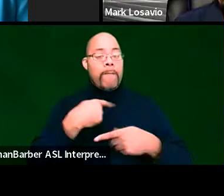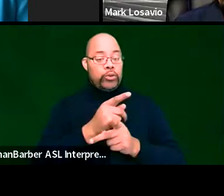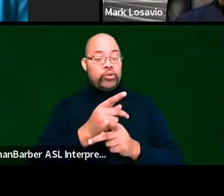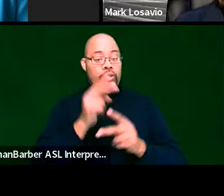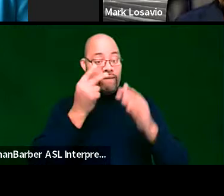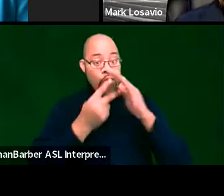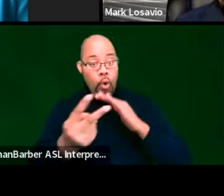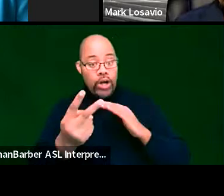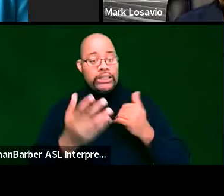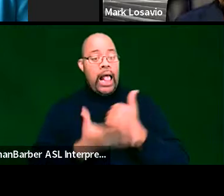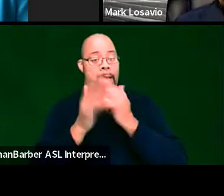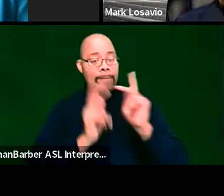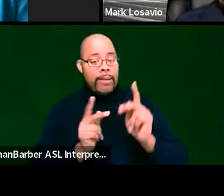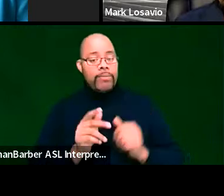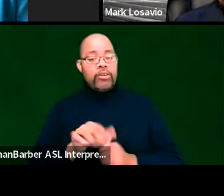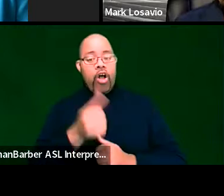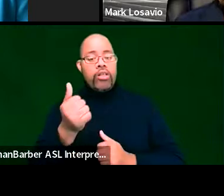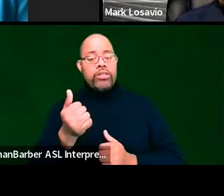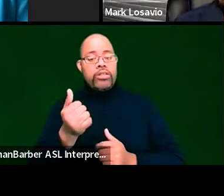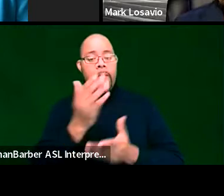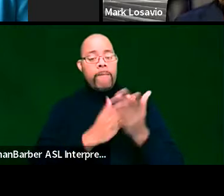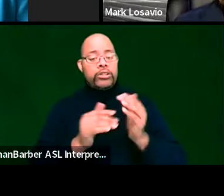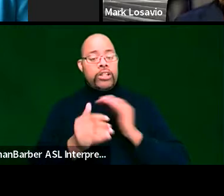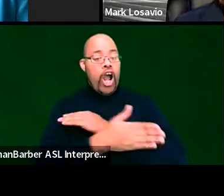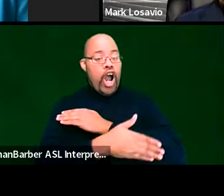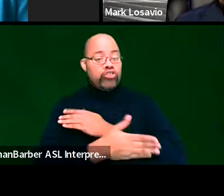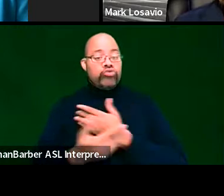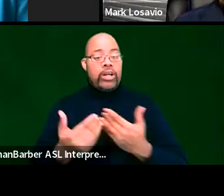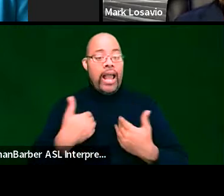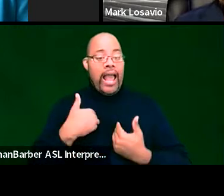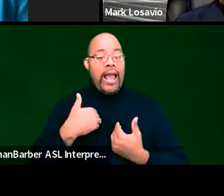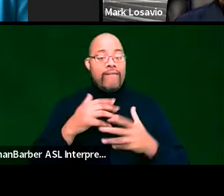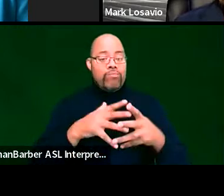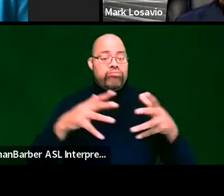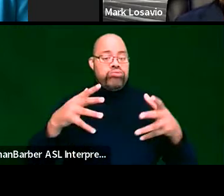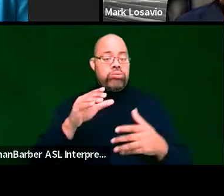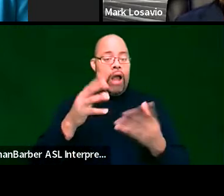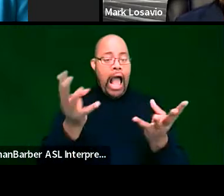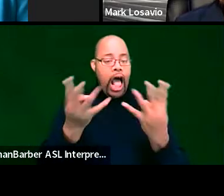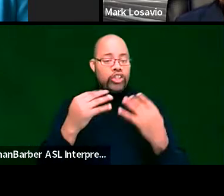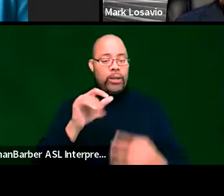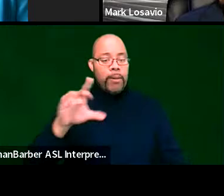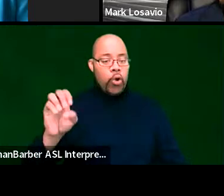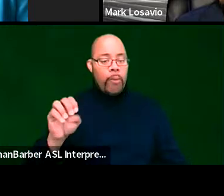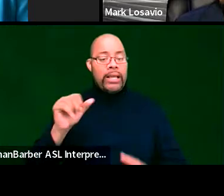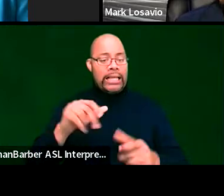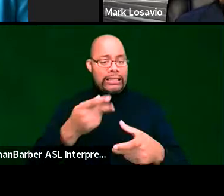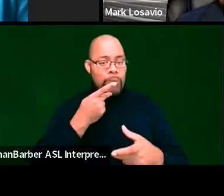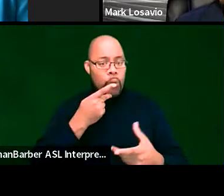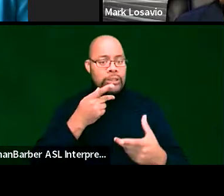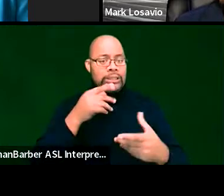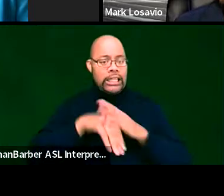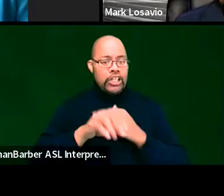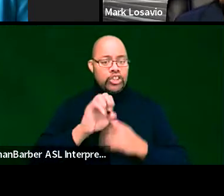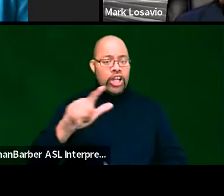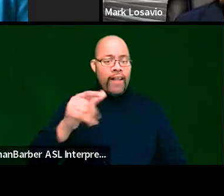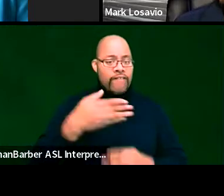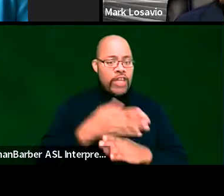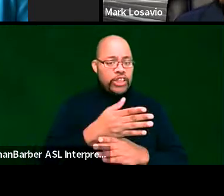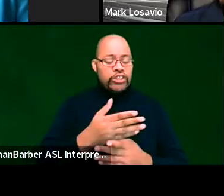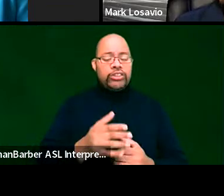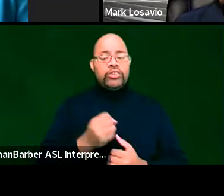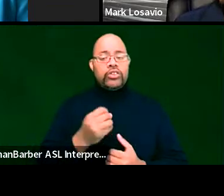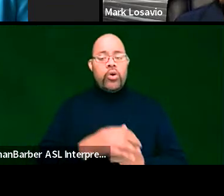actually help people in other parts of the country. You'll have a bloom. The bloom produces toxins. It gets into shellfish, for example.